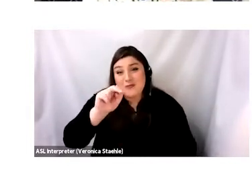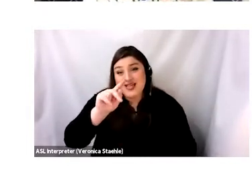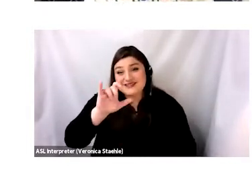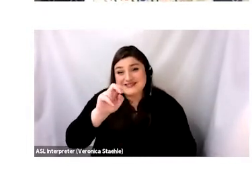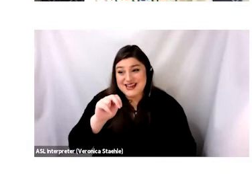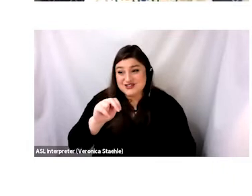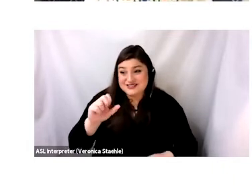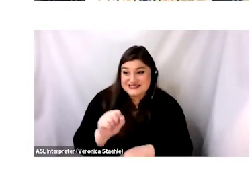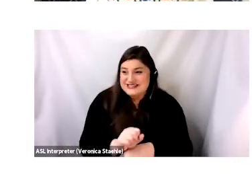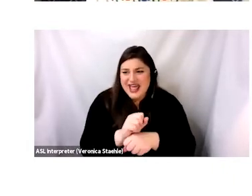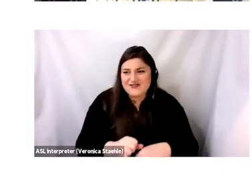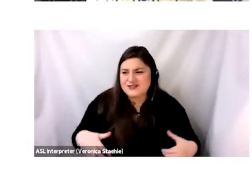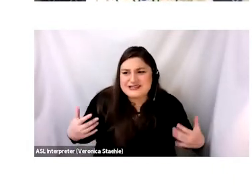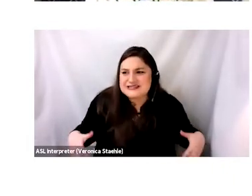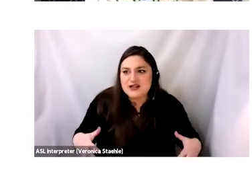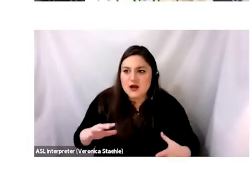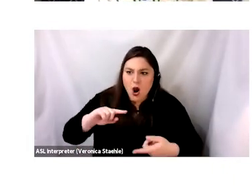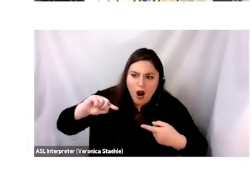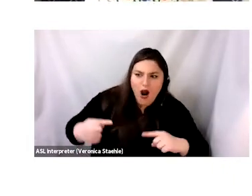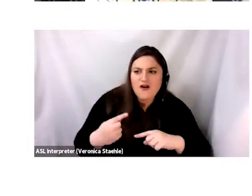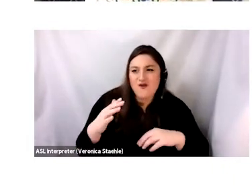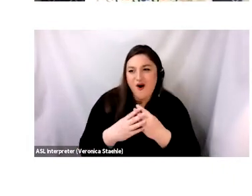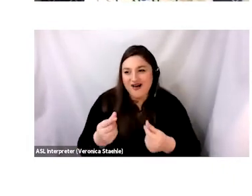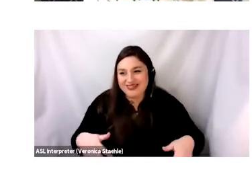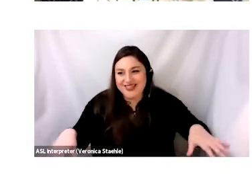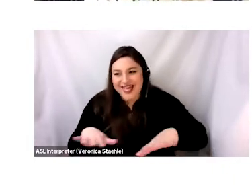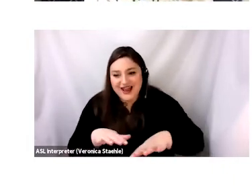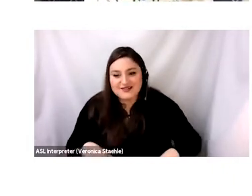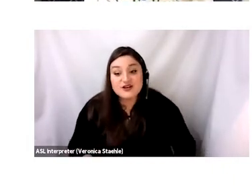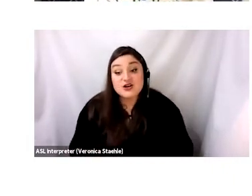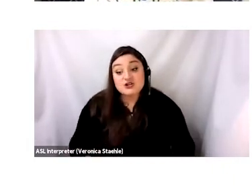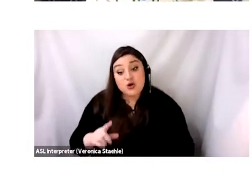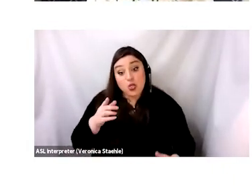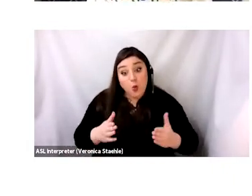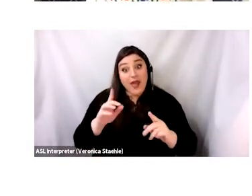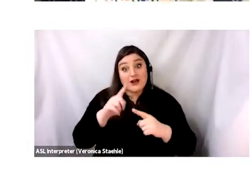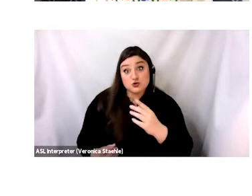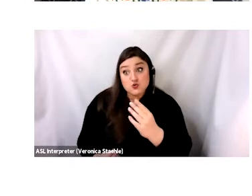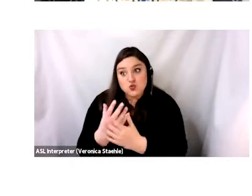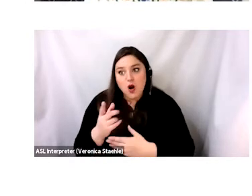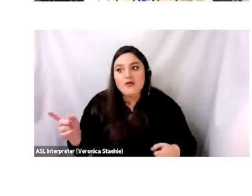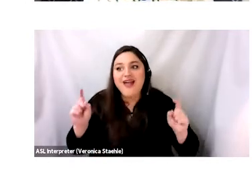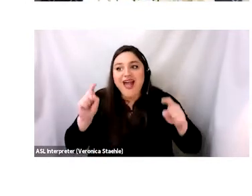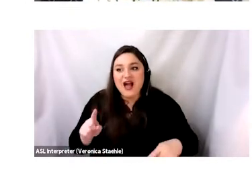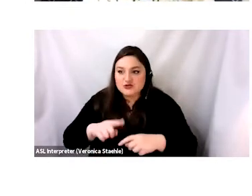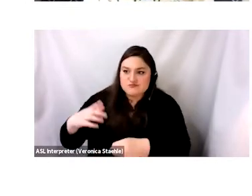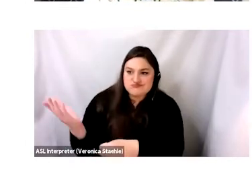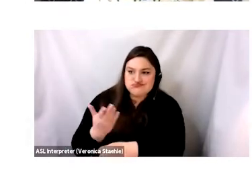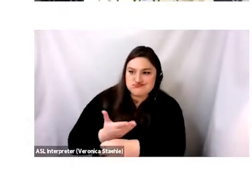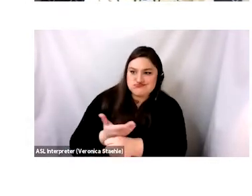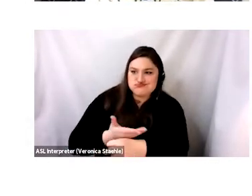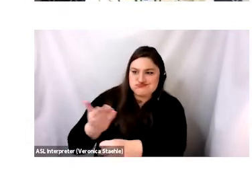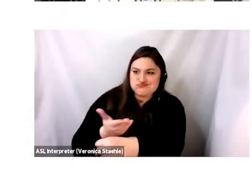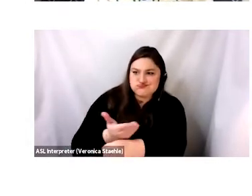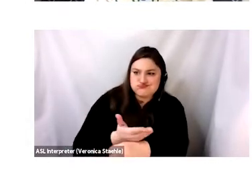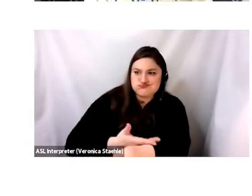needed to happen to make way for plantations was clearing the land. And this resulted in massive deforestation. So the forest